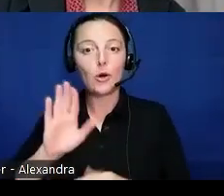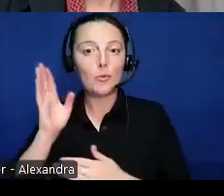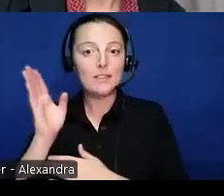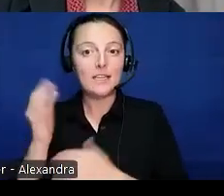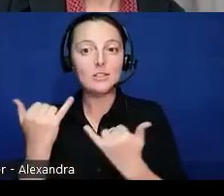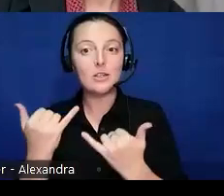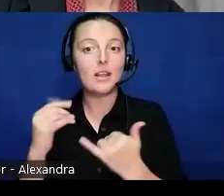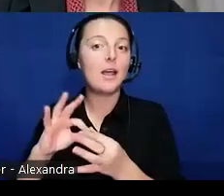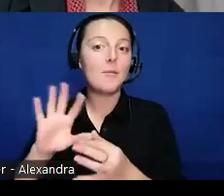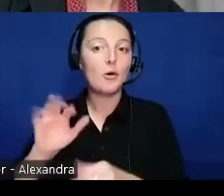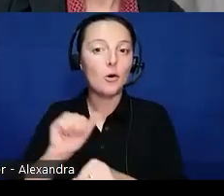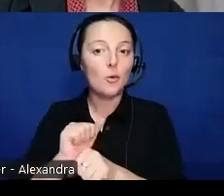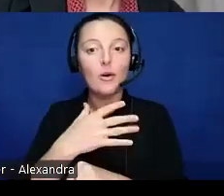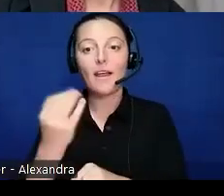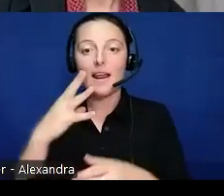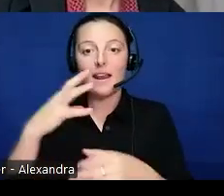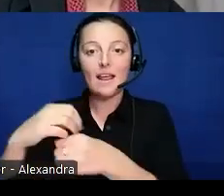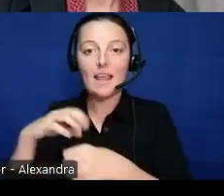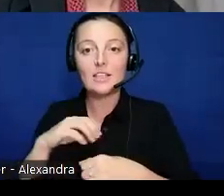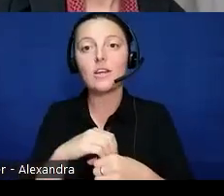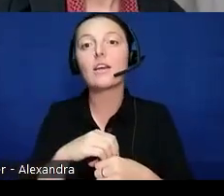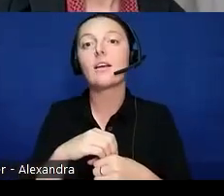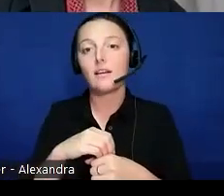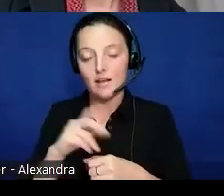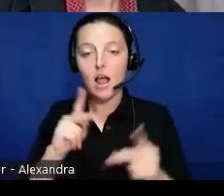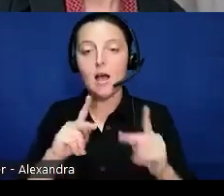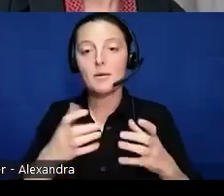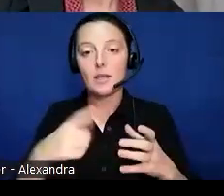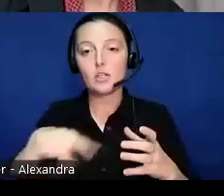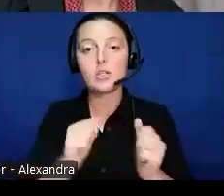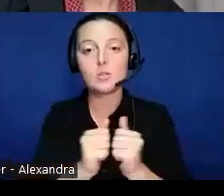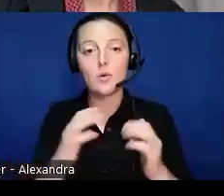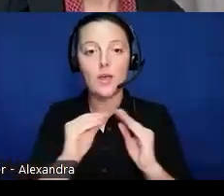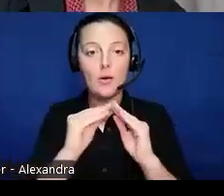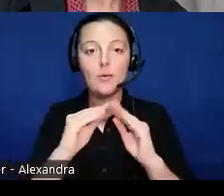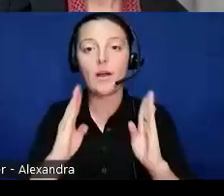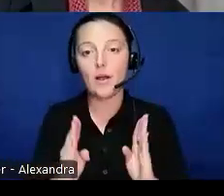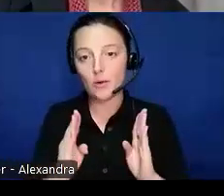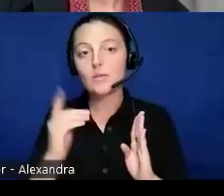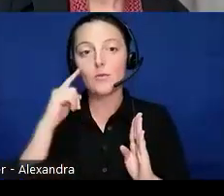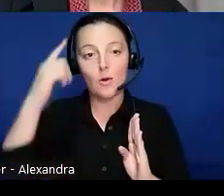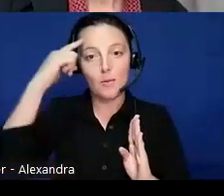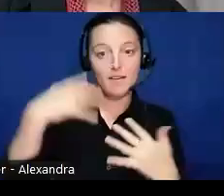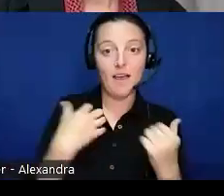in engaging unsheltered populations in mental health and addiction care. Welcome.